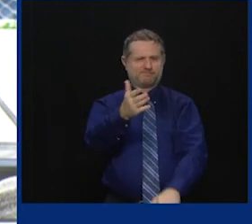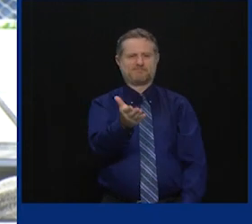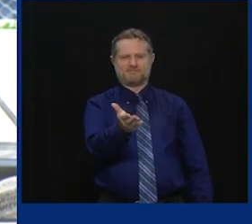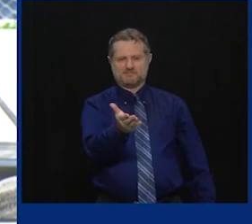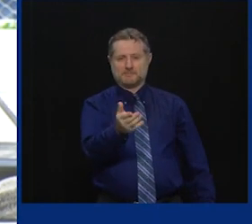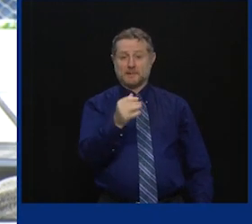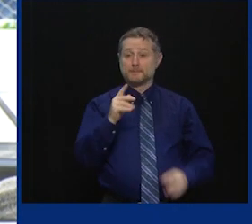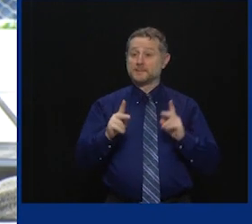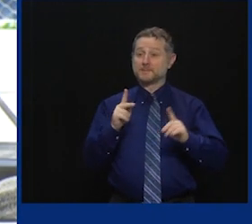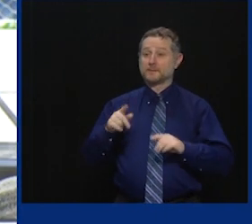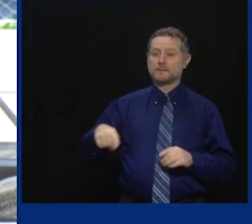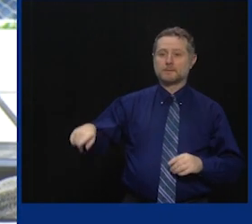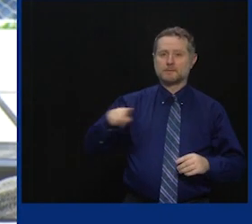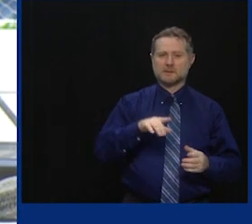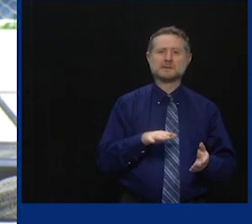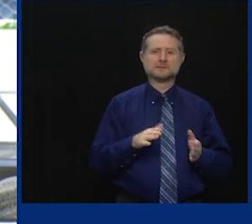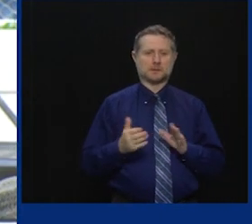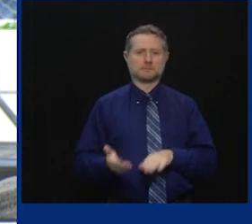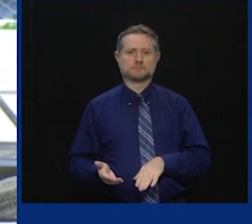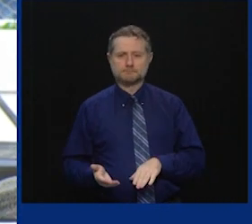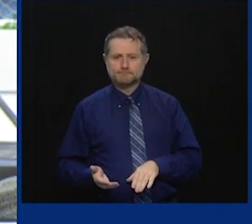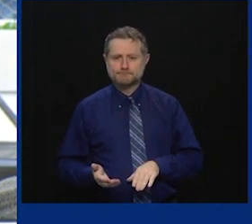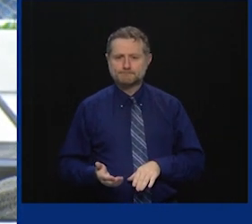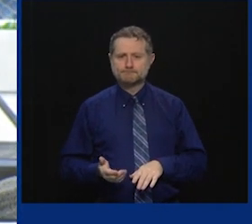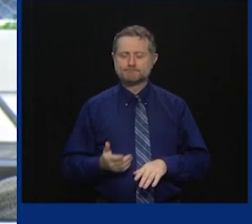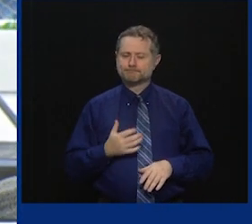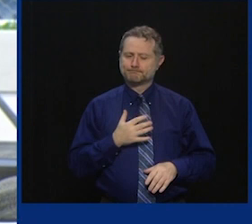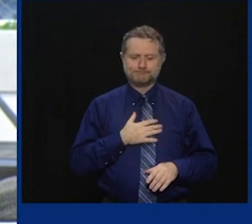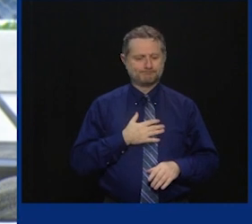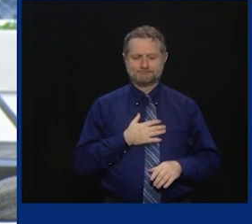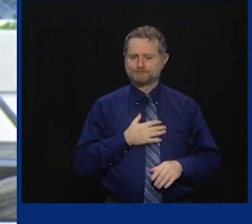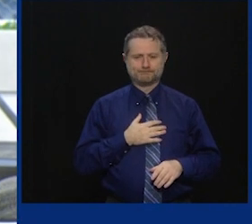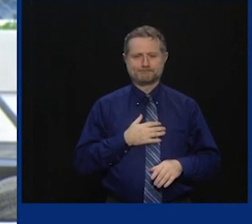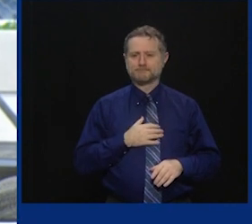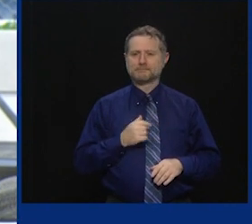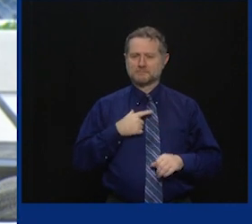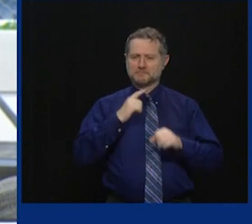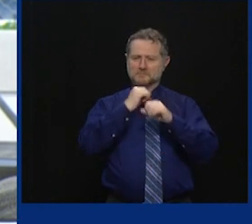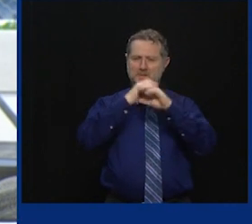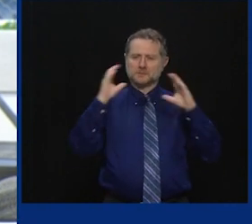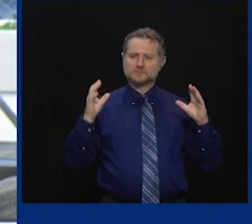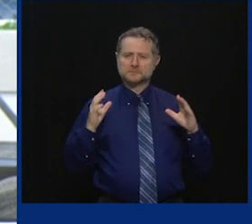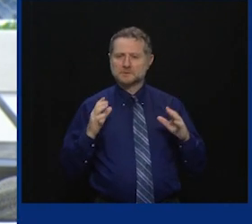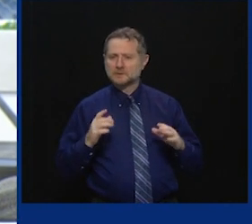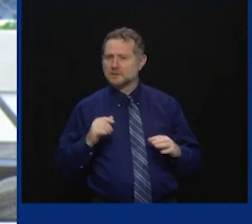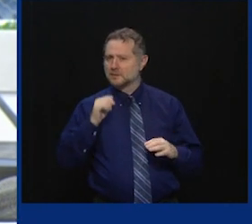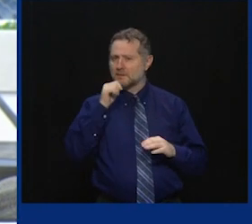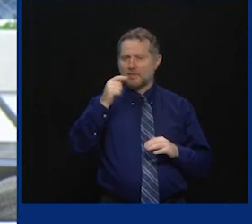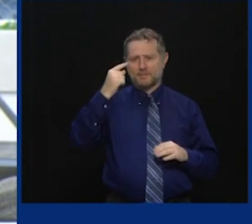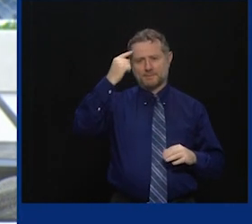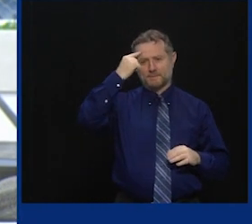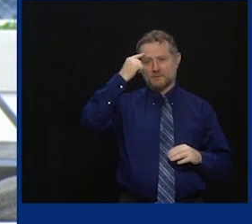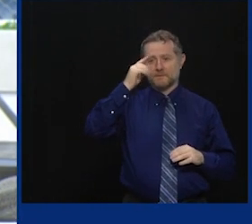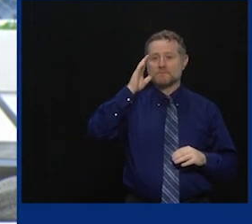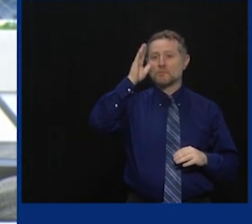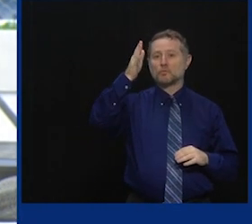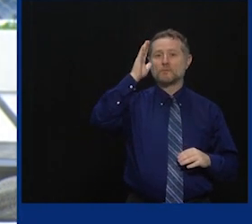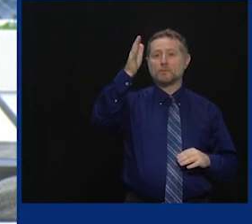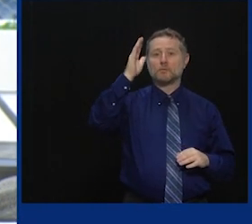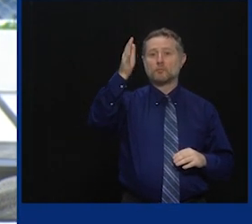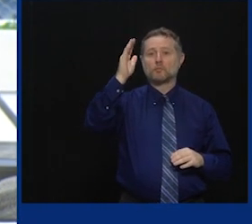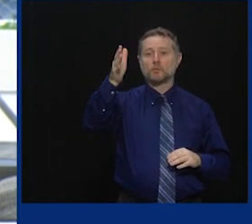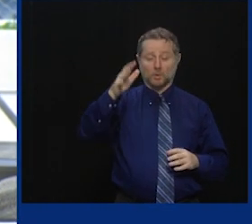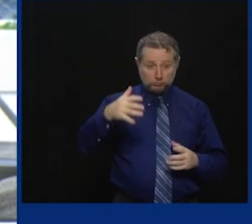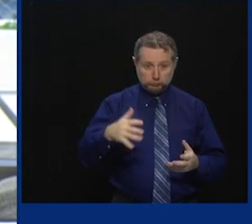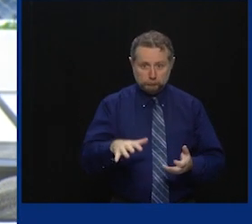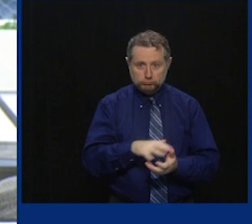lives, and it just created an image in my mind that we're not talking in abstracts. We're not talking about the future. We're talking about people who